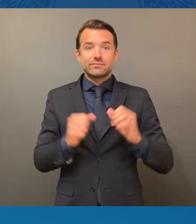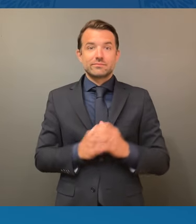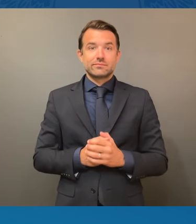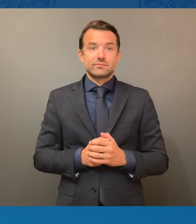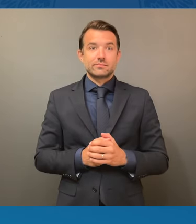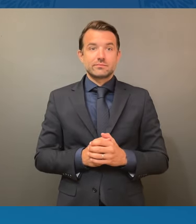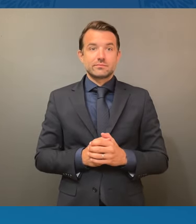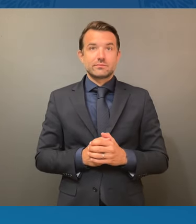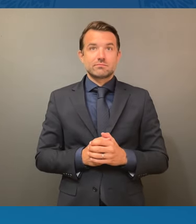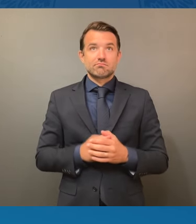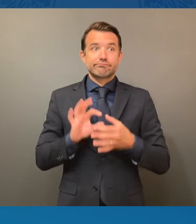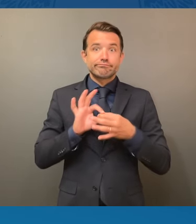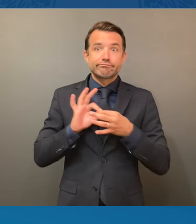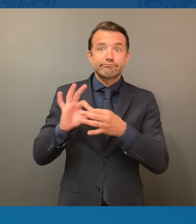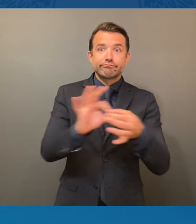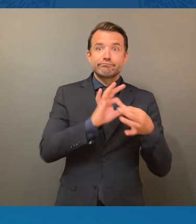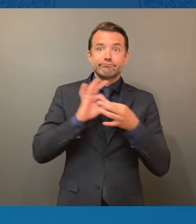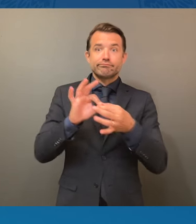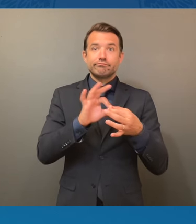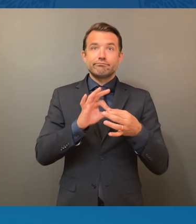that unlocks all others.